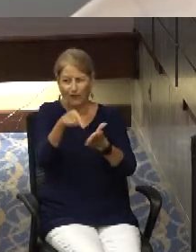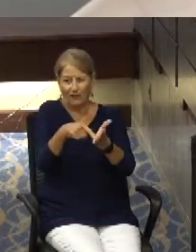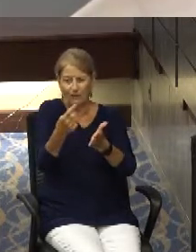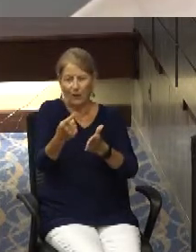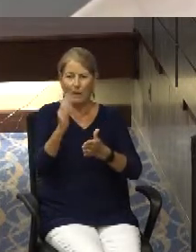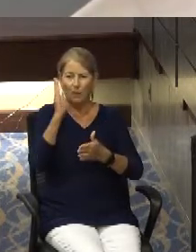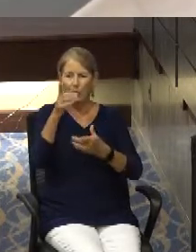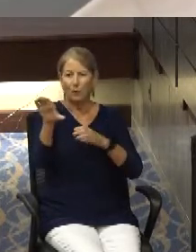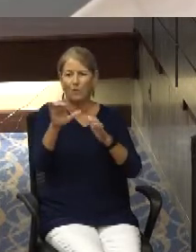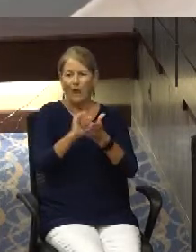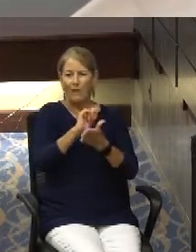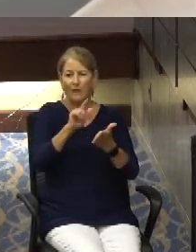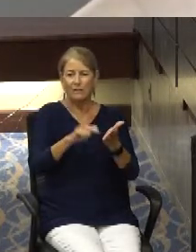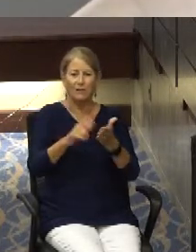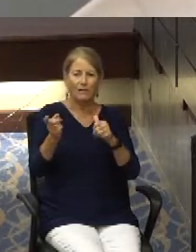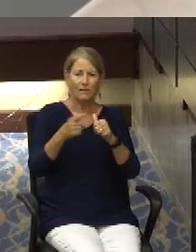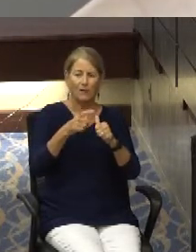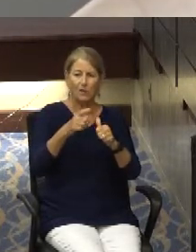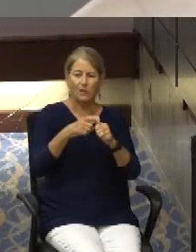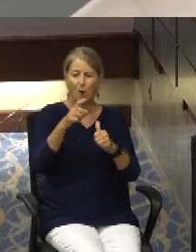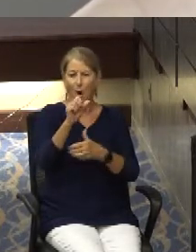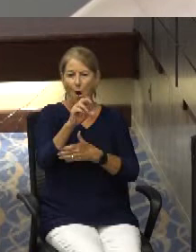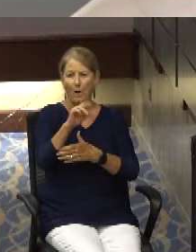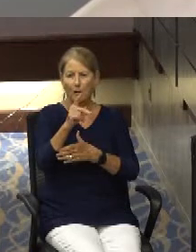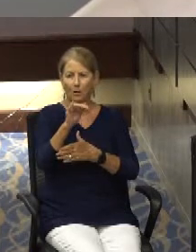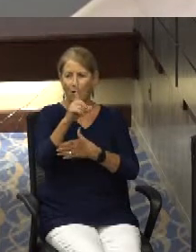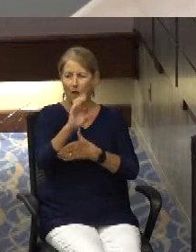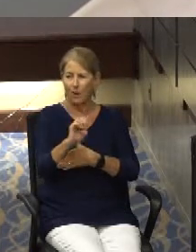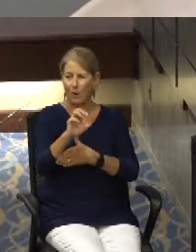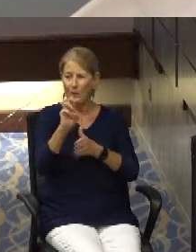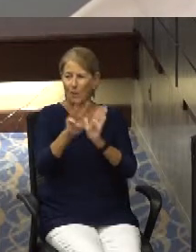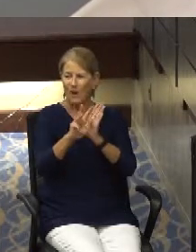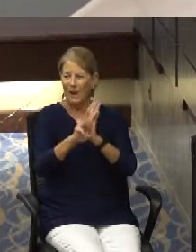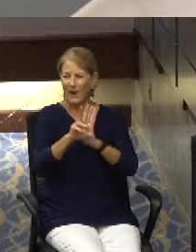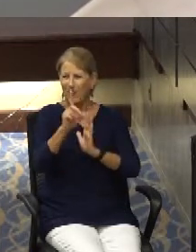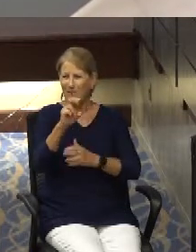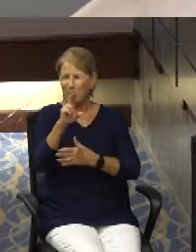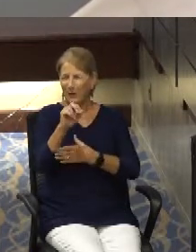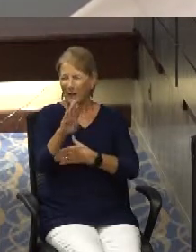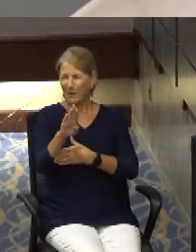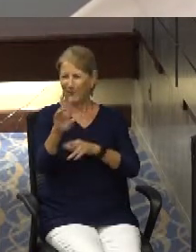first article that the Waco Trib ever called me on 5 years ago, so I'm excited.